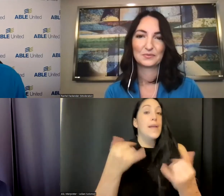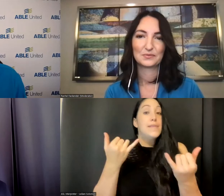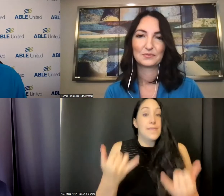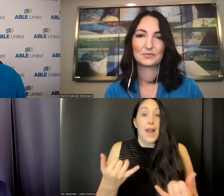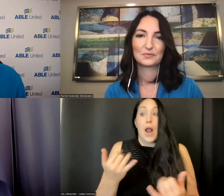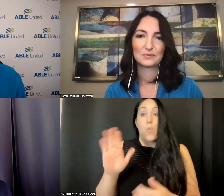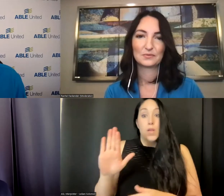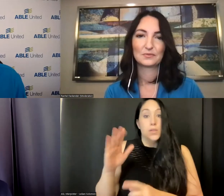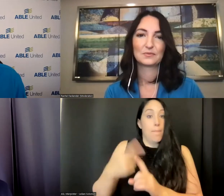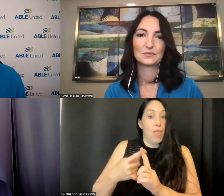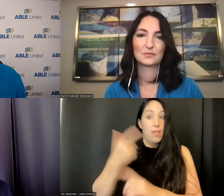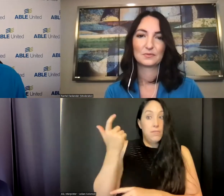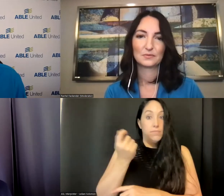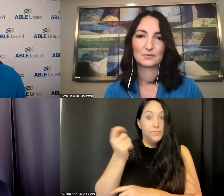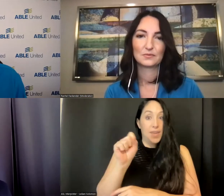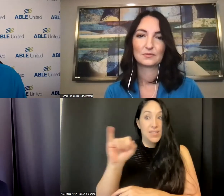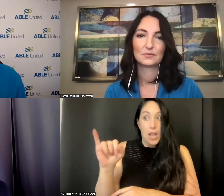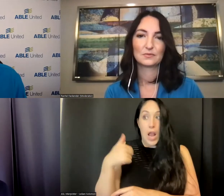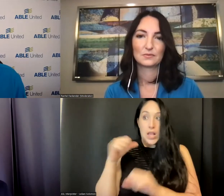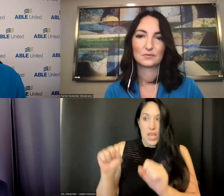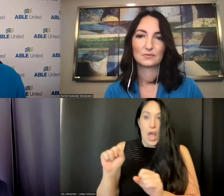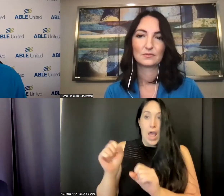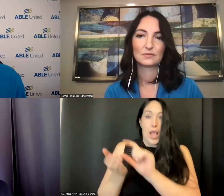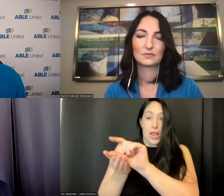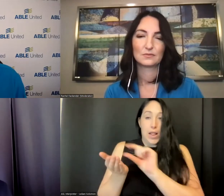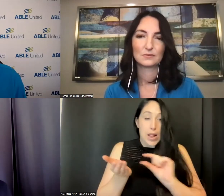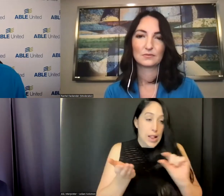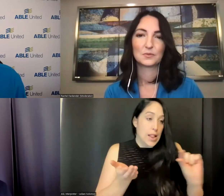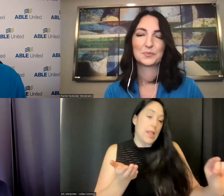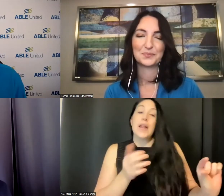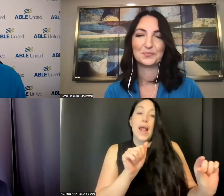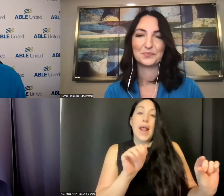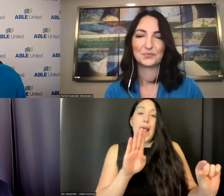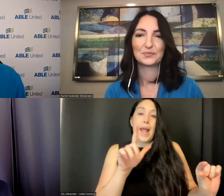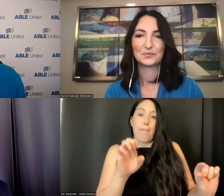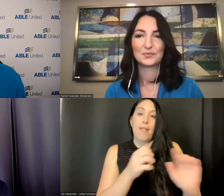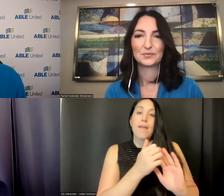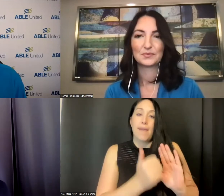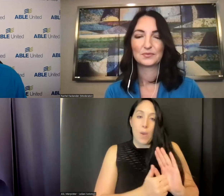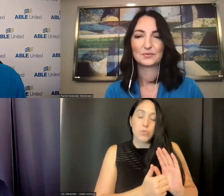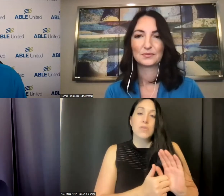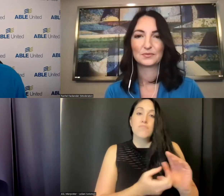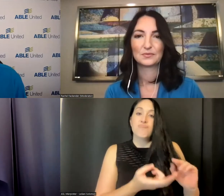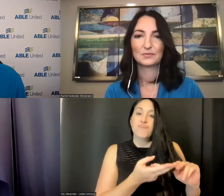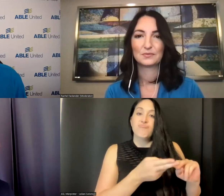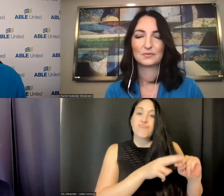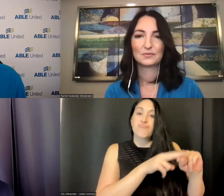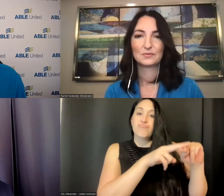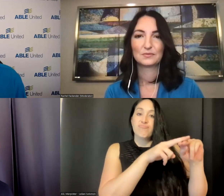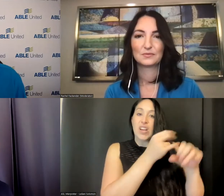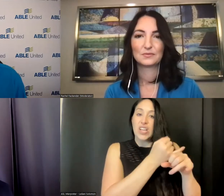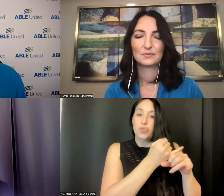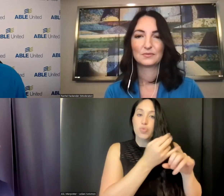monthly SSI payment, put it into his ABLE account, let it grow and earn the interest on it, and then